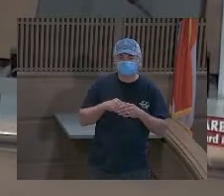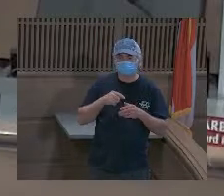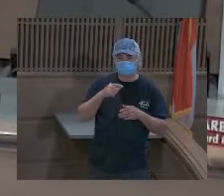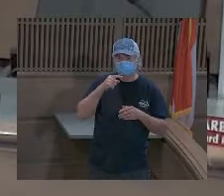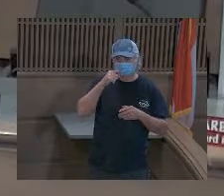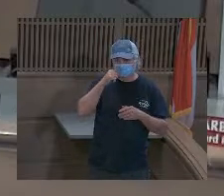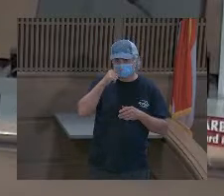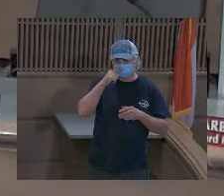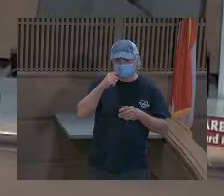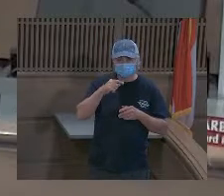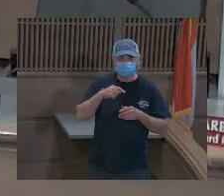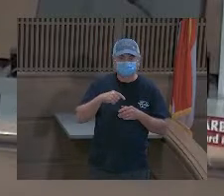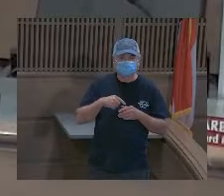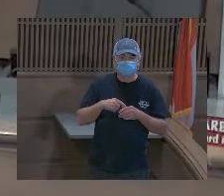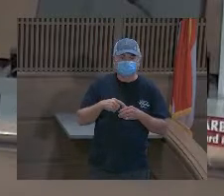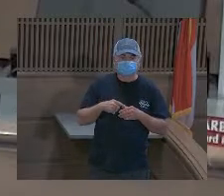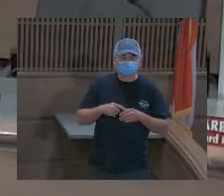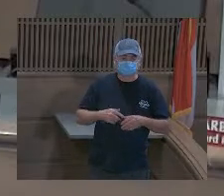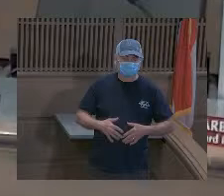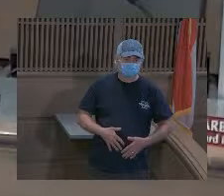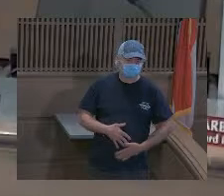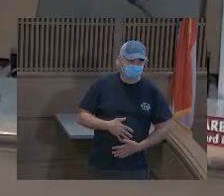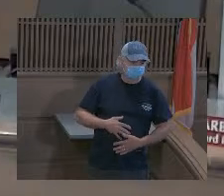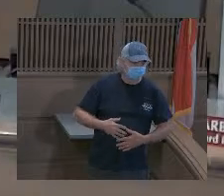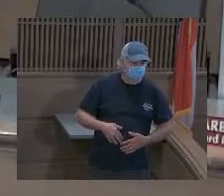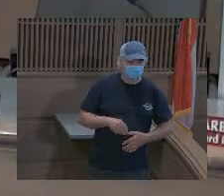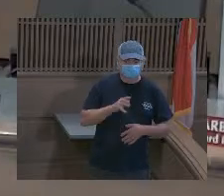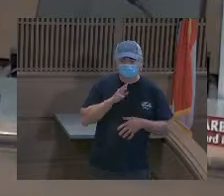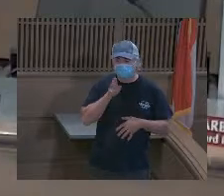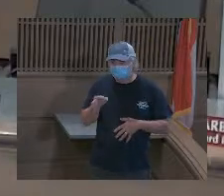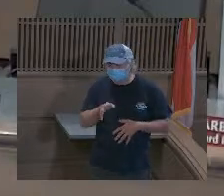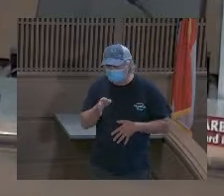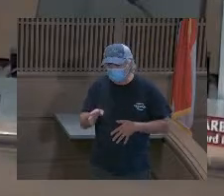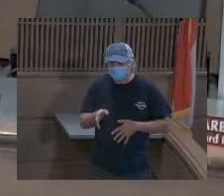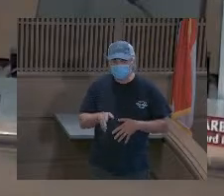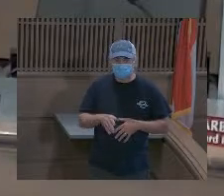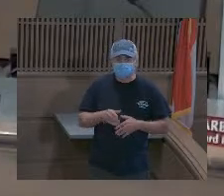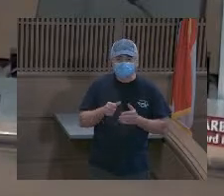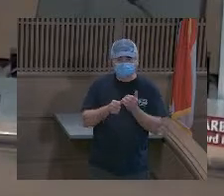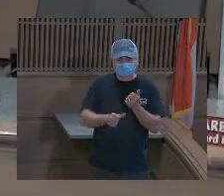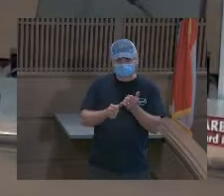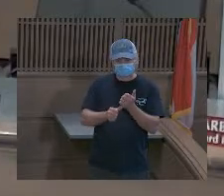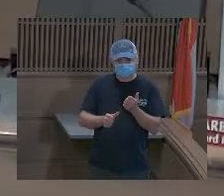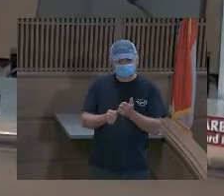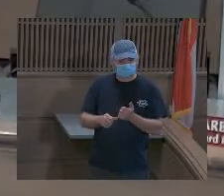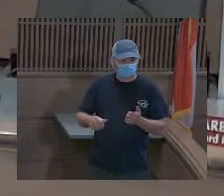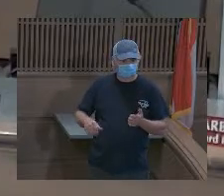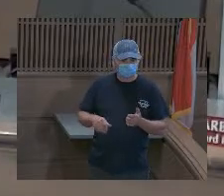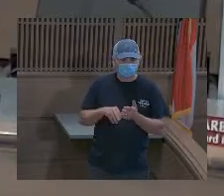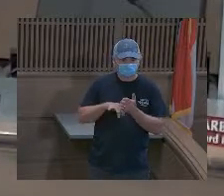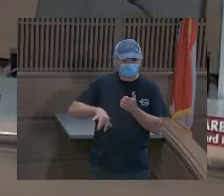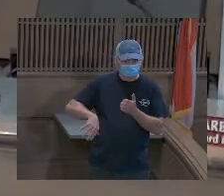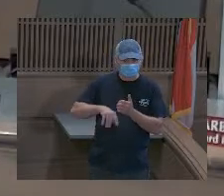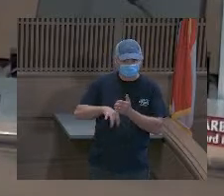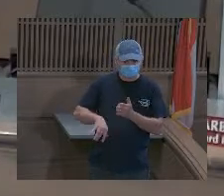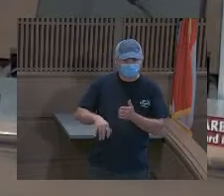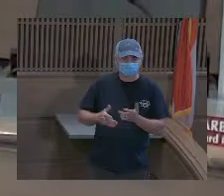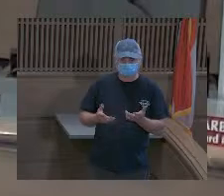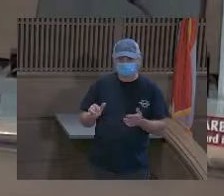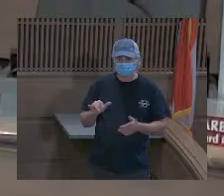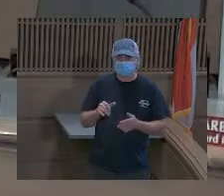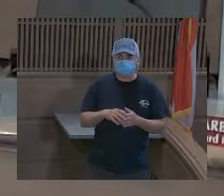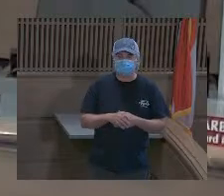nose, nausea or vomiting, and diarrhea. If you have any of those symptoms today or in the